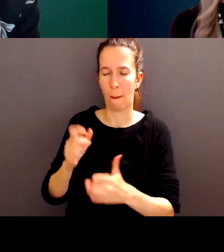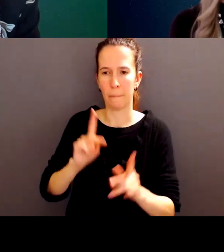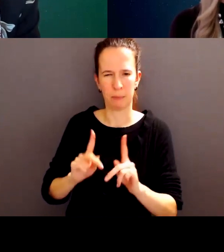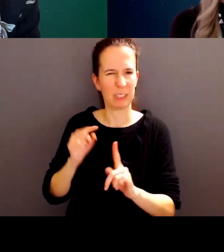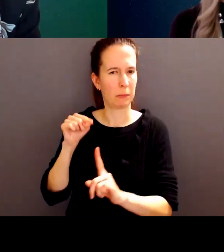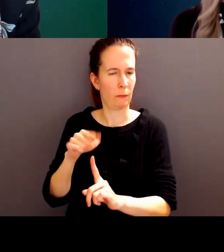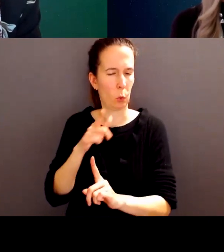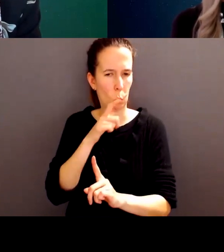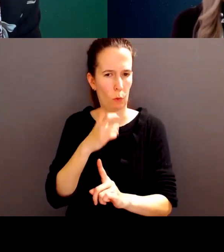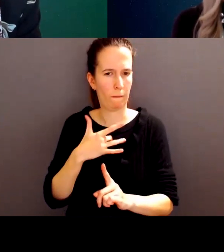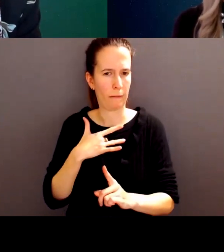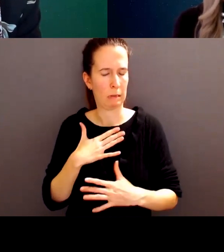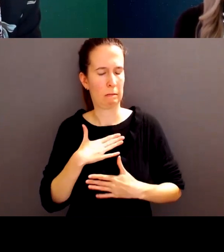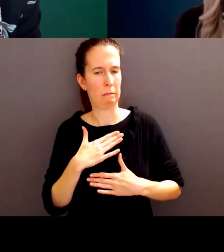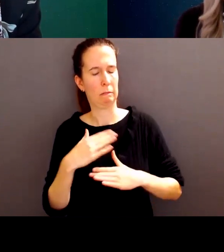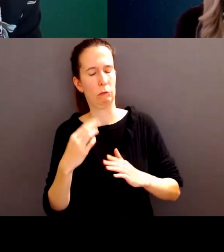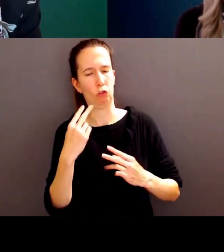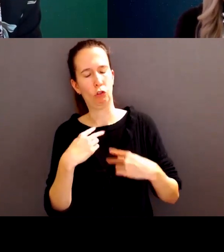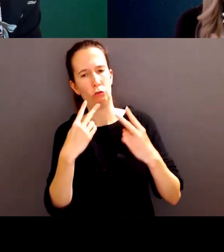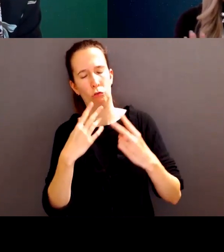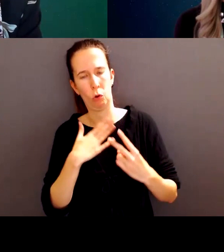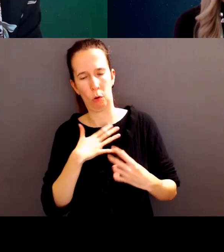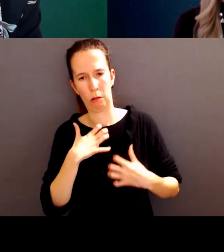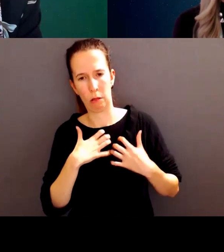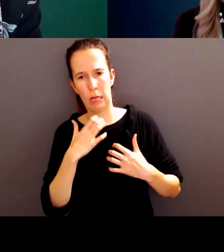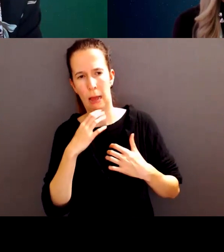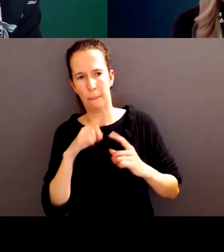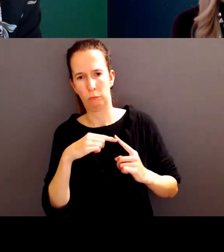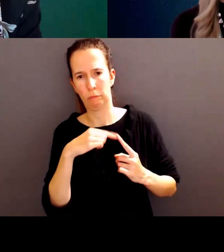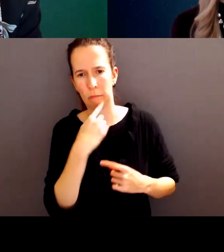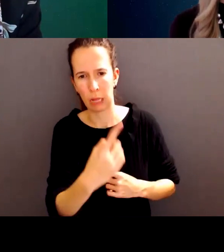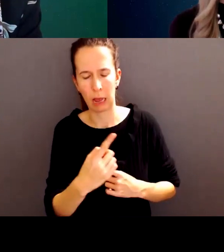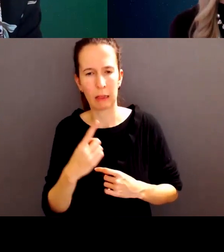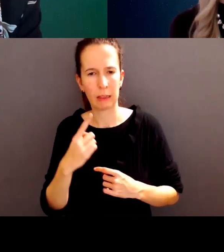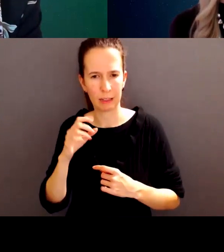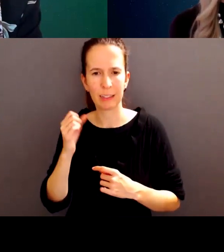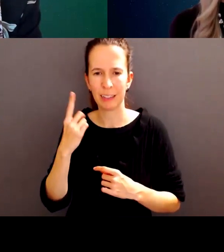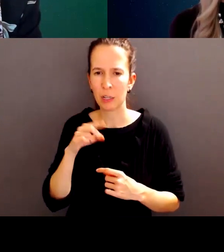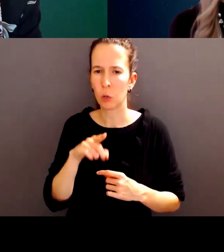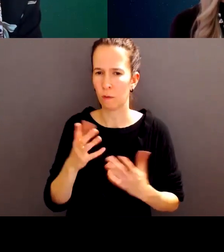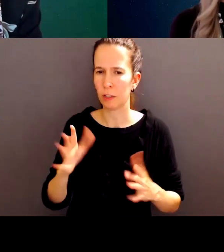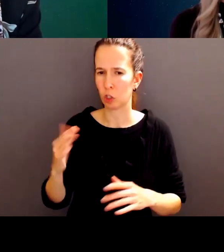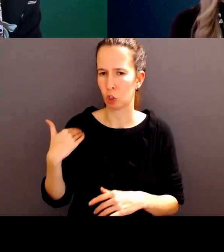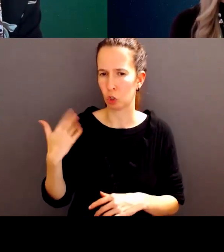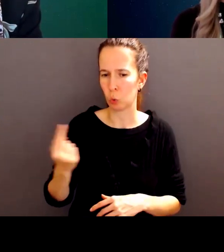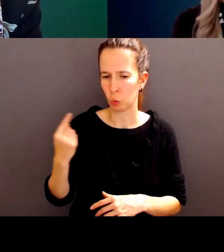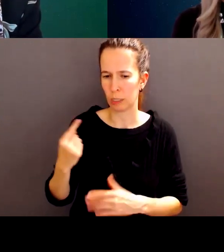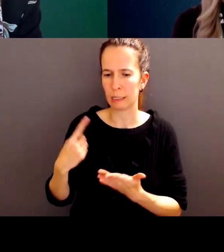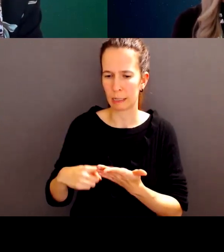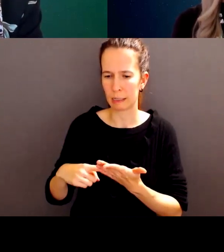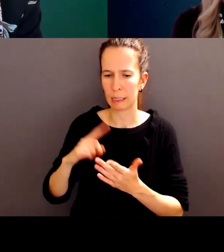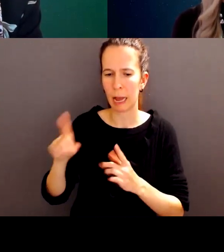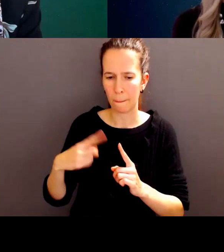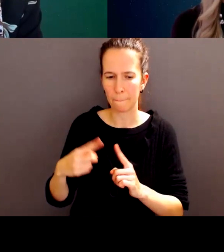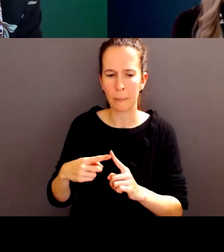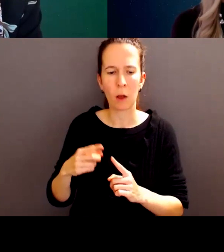in healthcare. We saw a presentation, I think it was on Tuesday, around using VRE as a supportive tool for individuals with mental